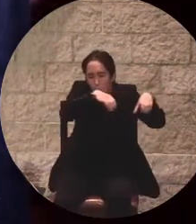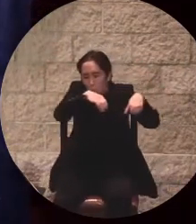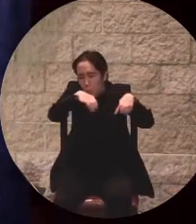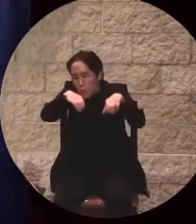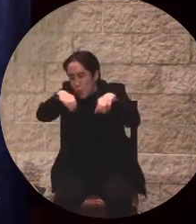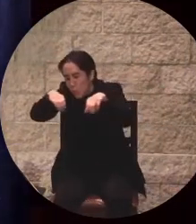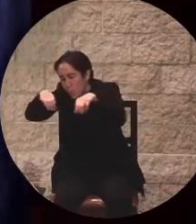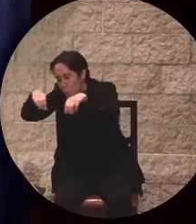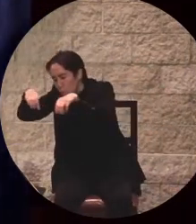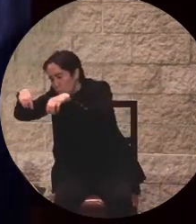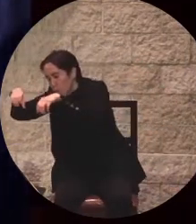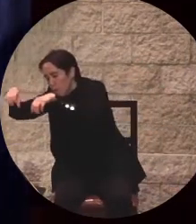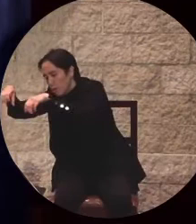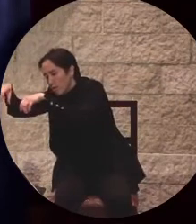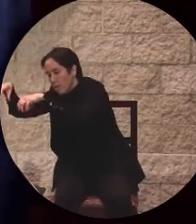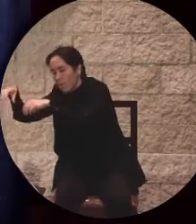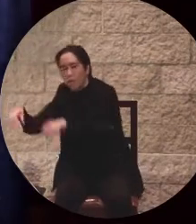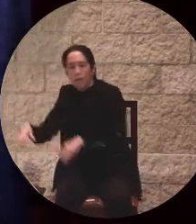rail.